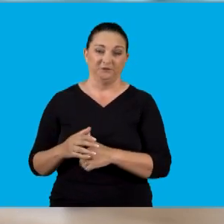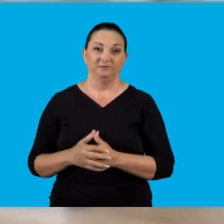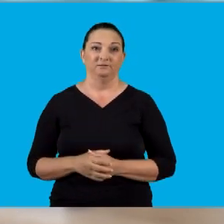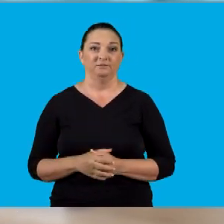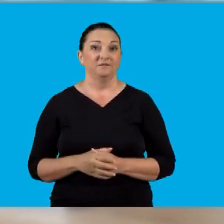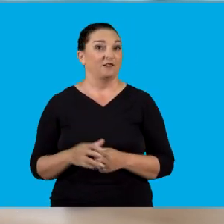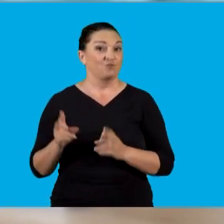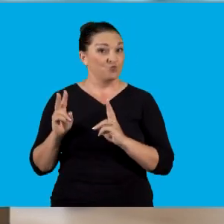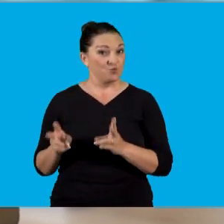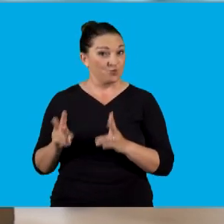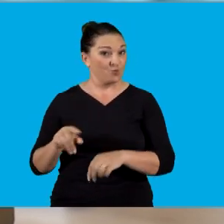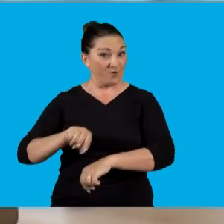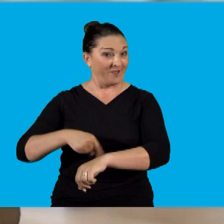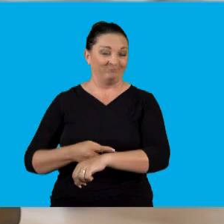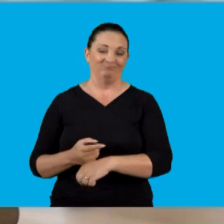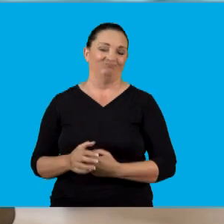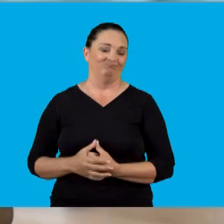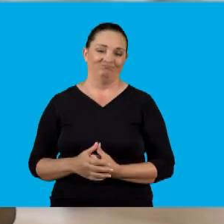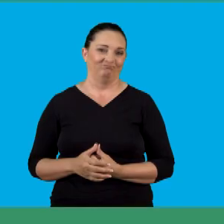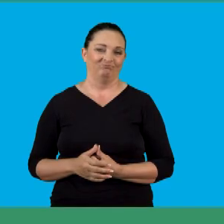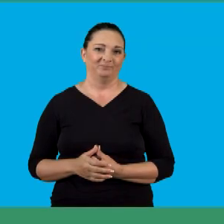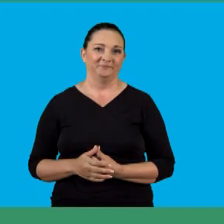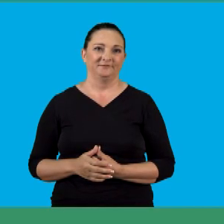are exploited in the informal sector.